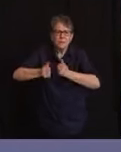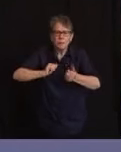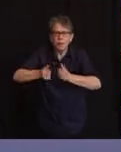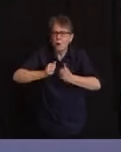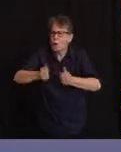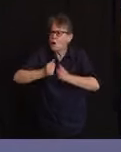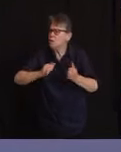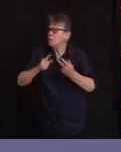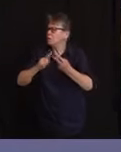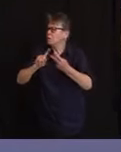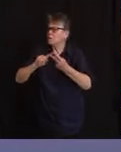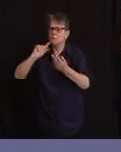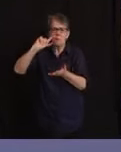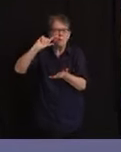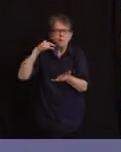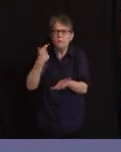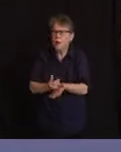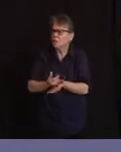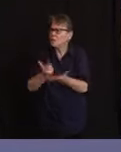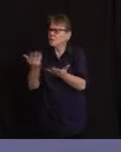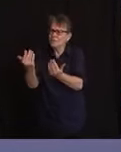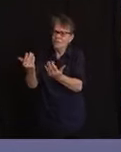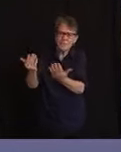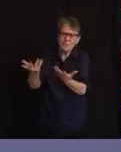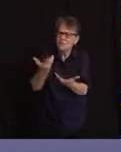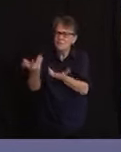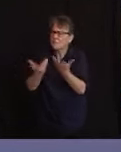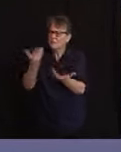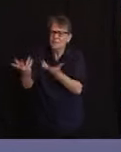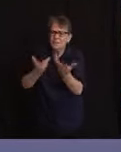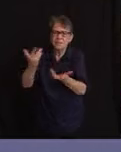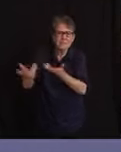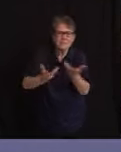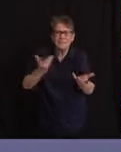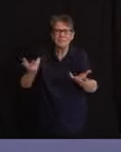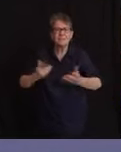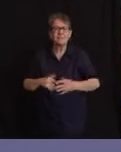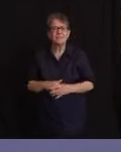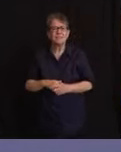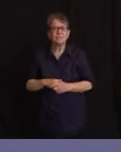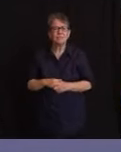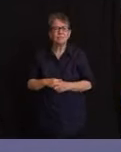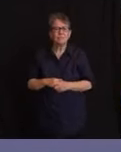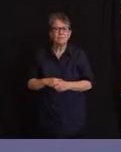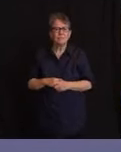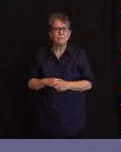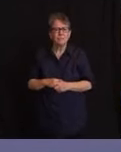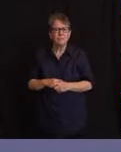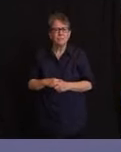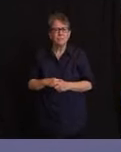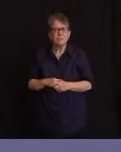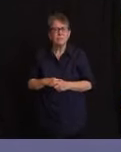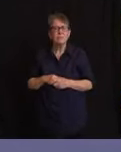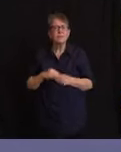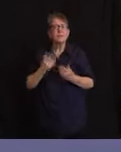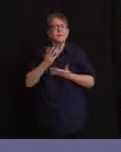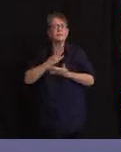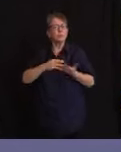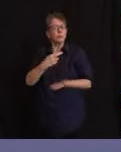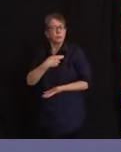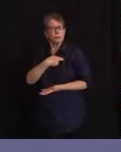I had an incoming today questioning a couple of religious gatherings that are currently expected to take place in